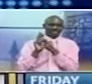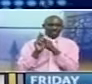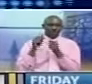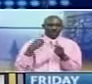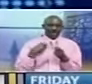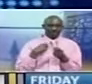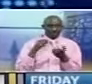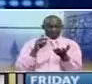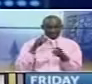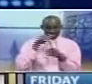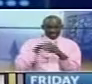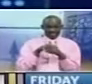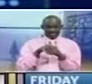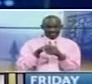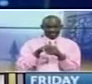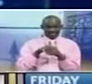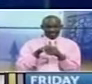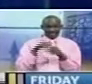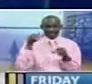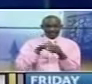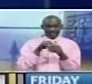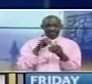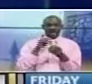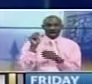the mid-central vowel